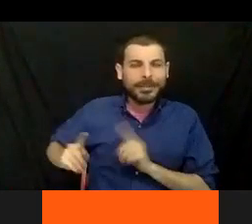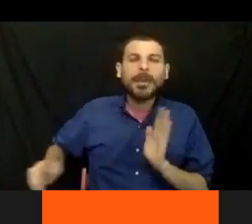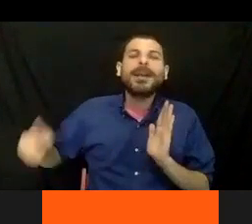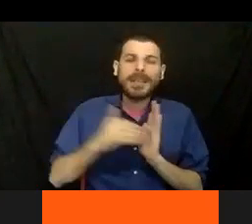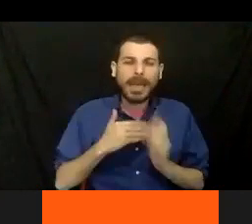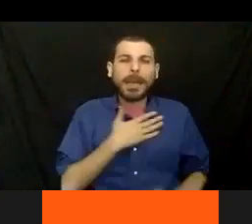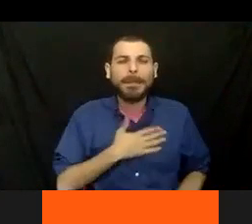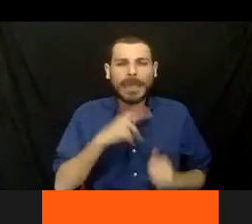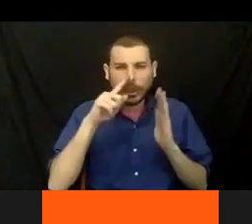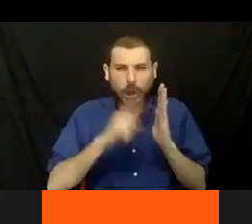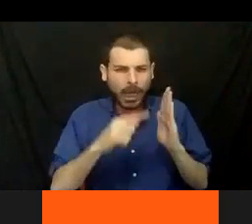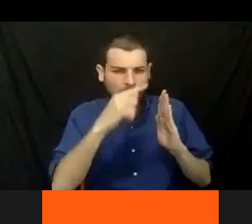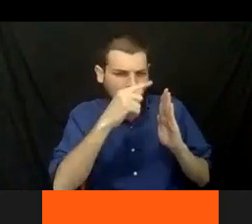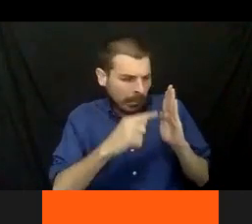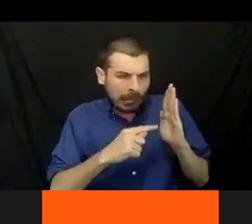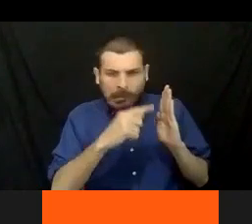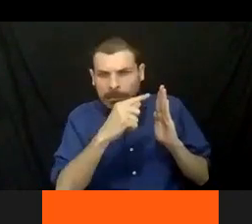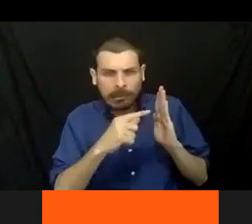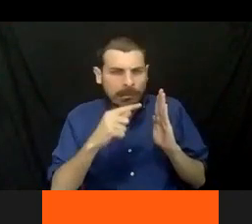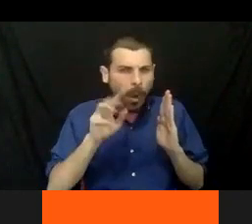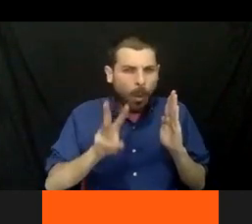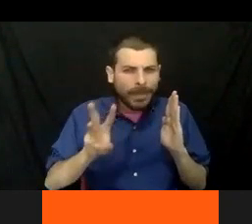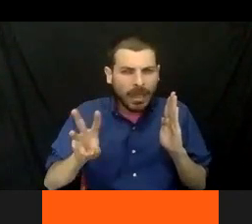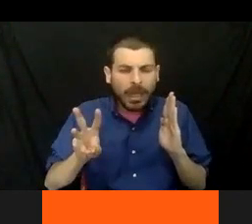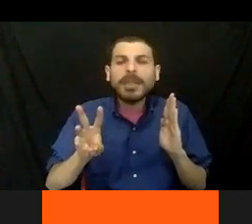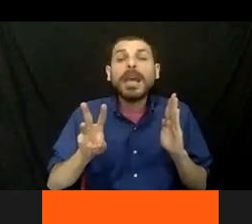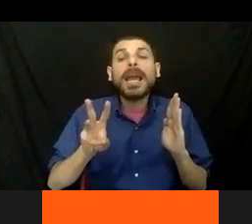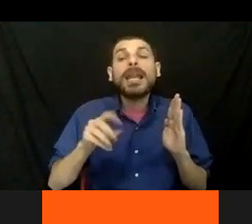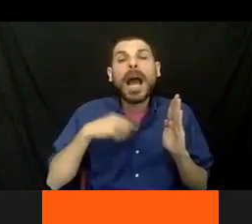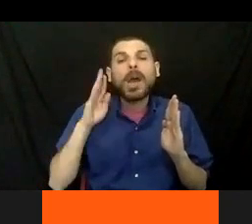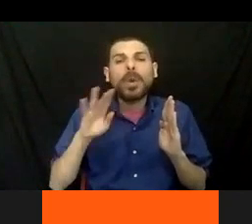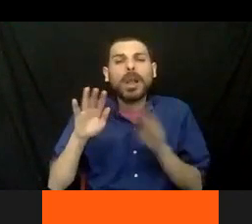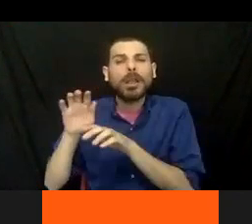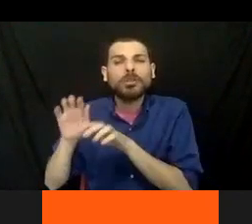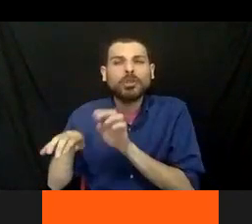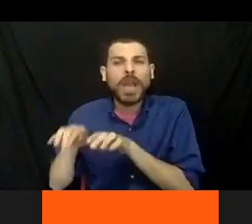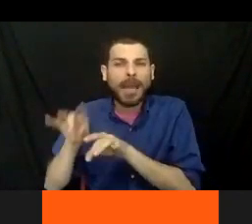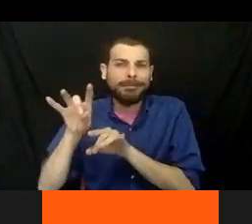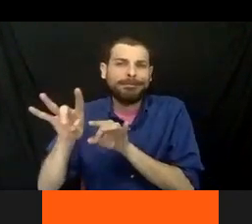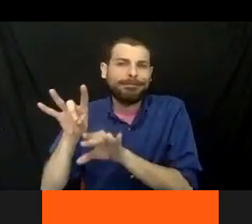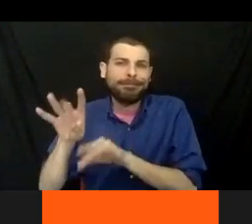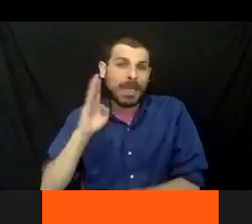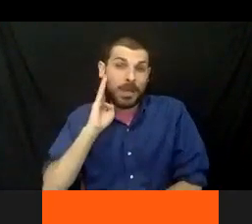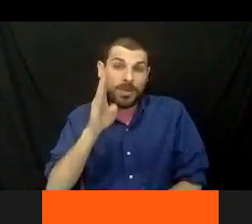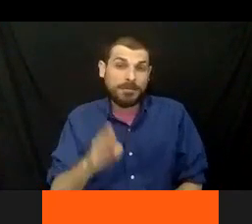websites to look it up. And I will go ahead and again, I will put that in the chat box